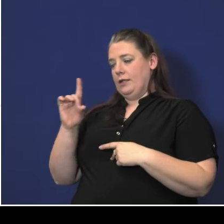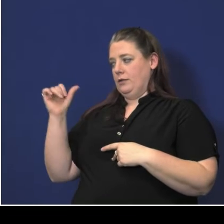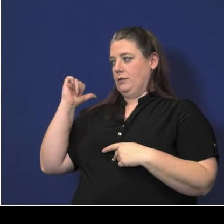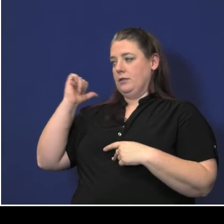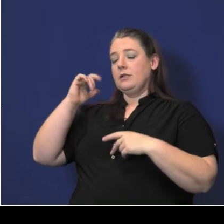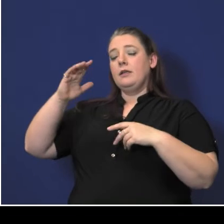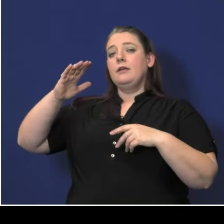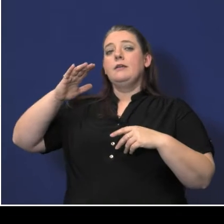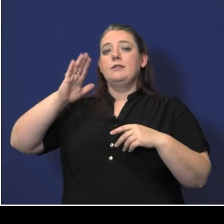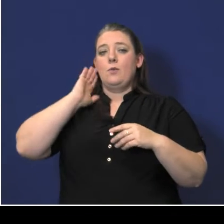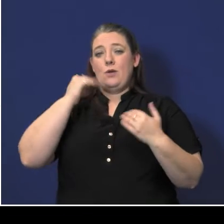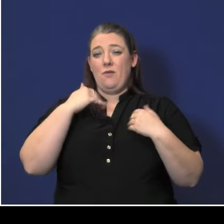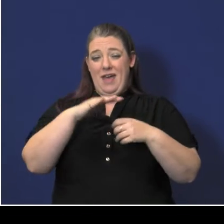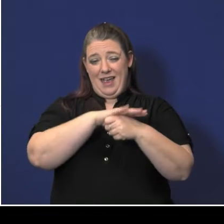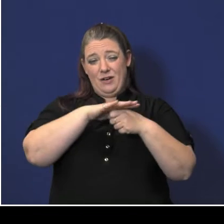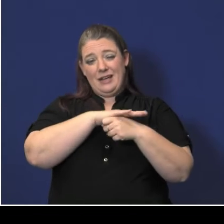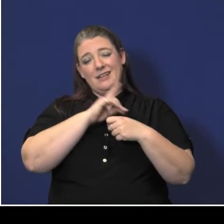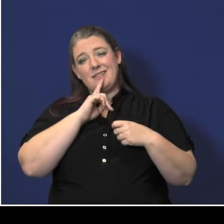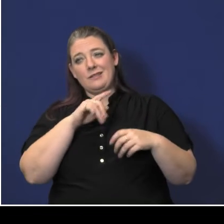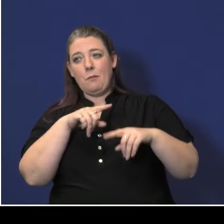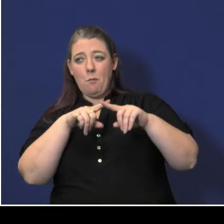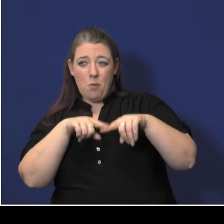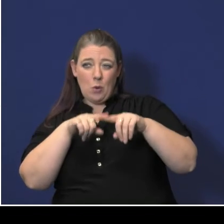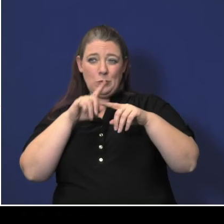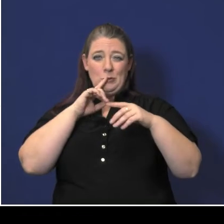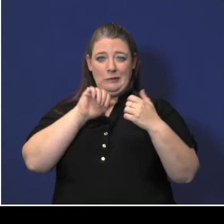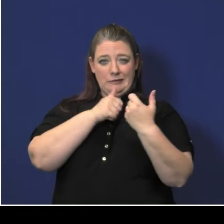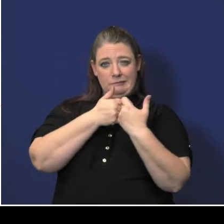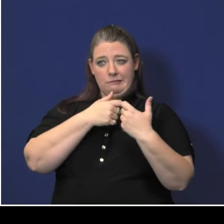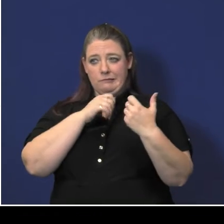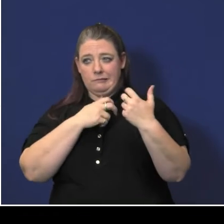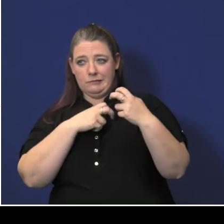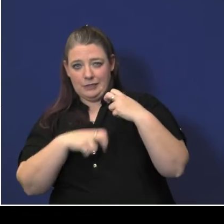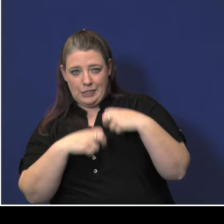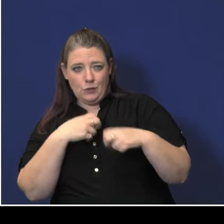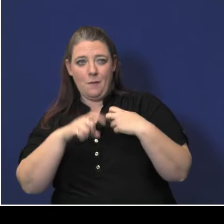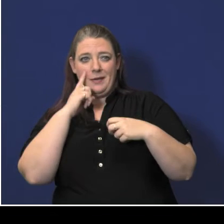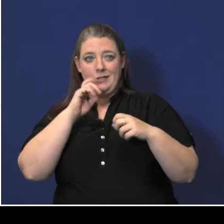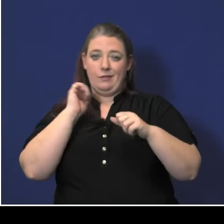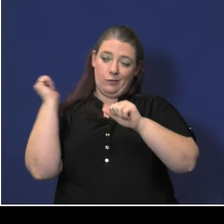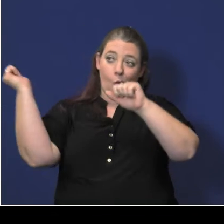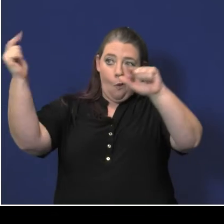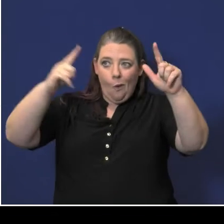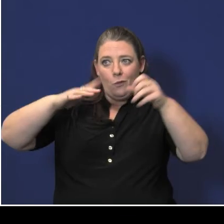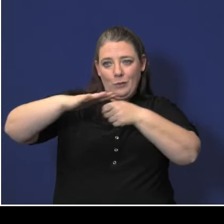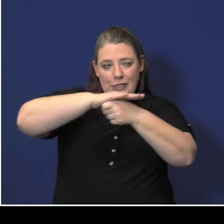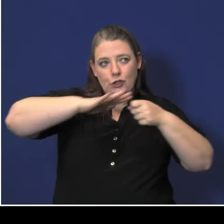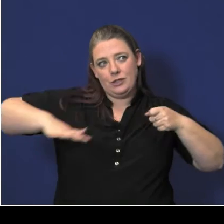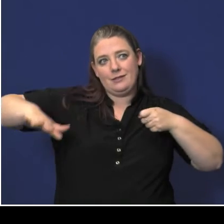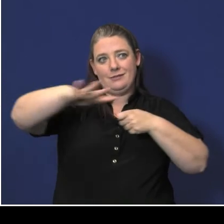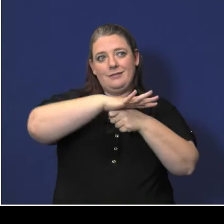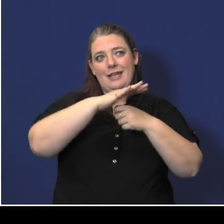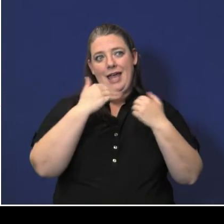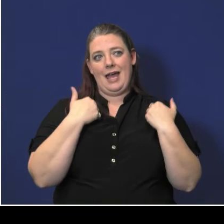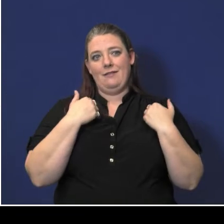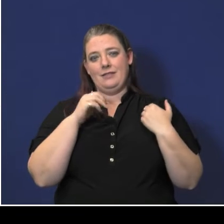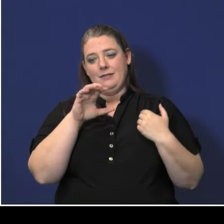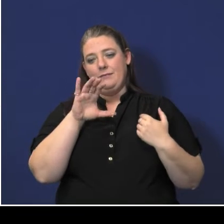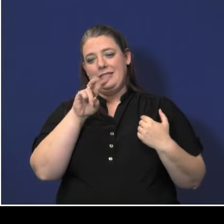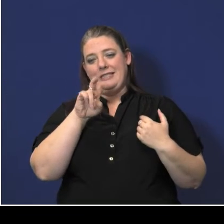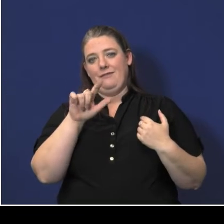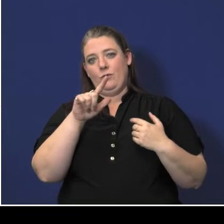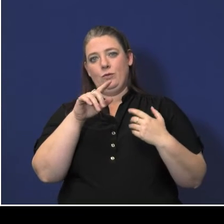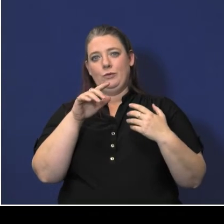area is a little prone to challenges and to problems because the whole region has some civil